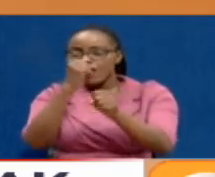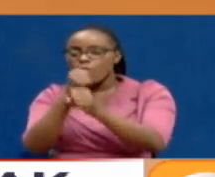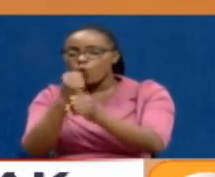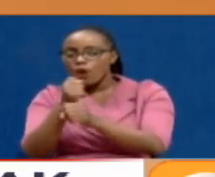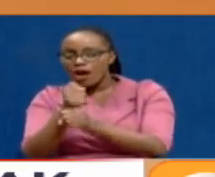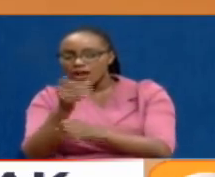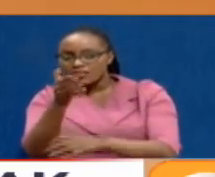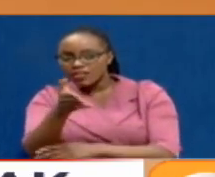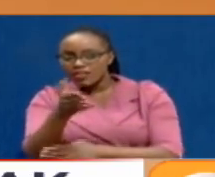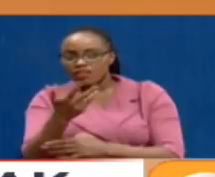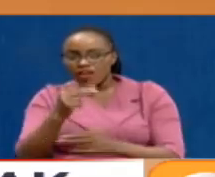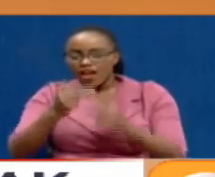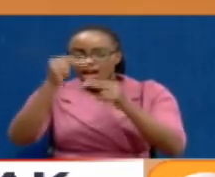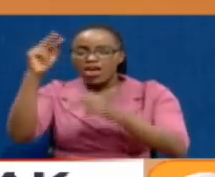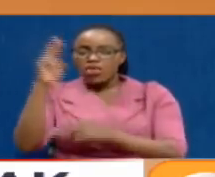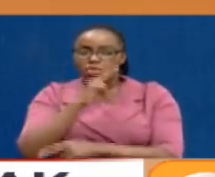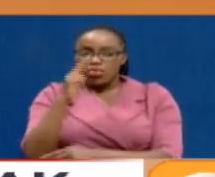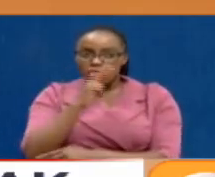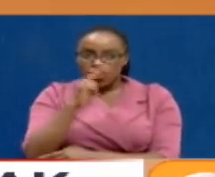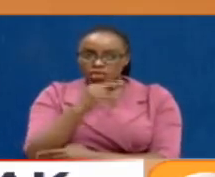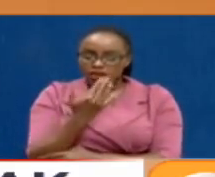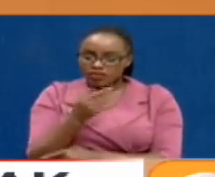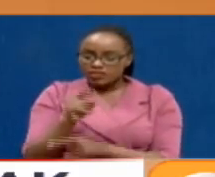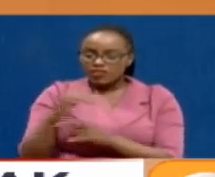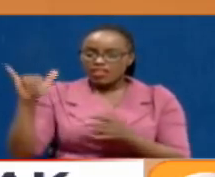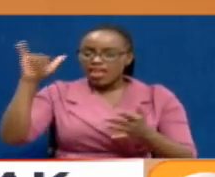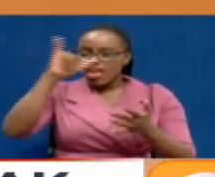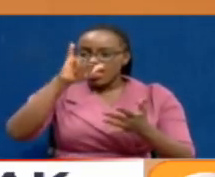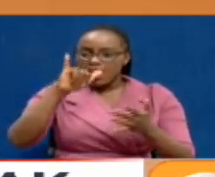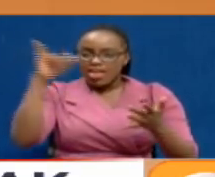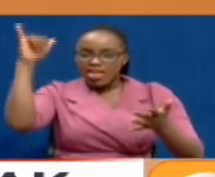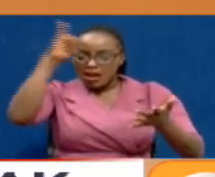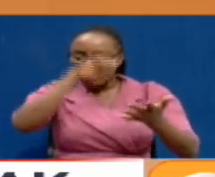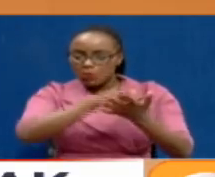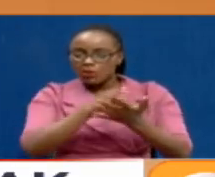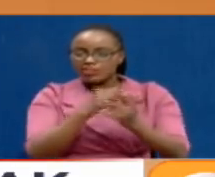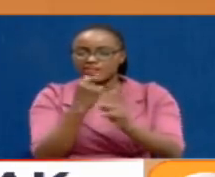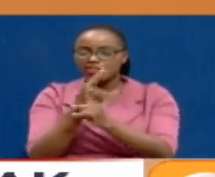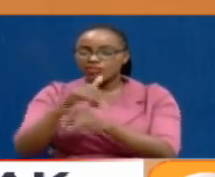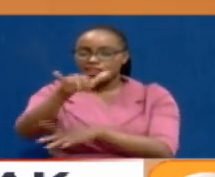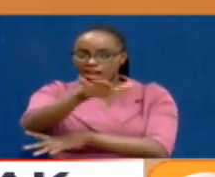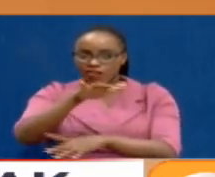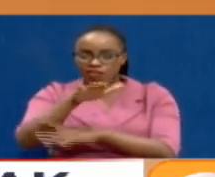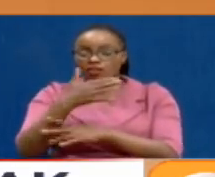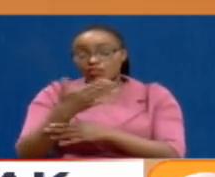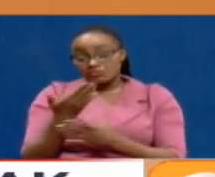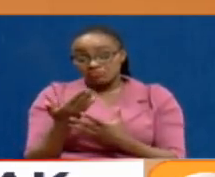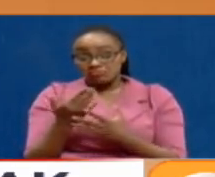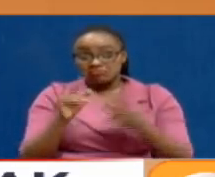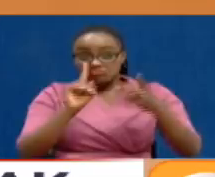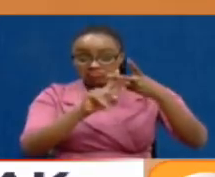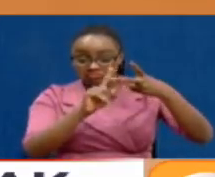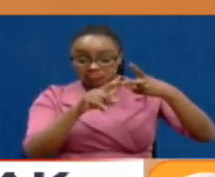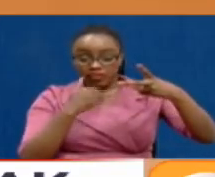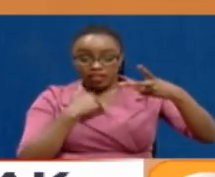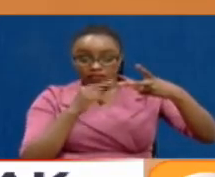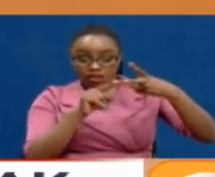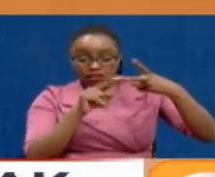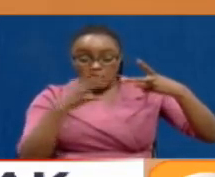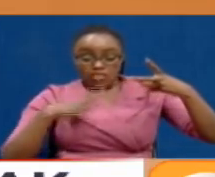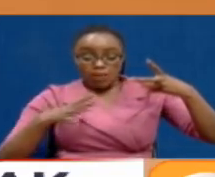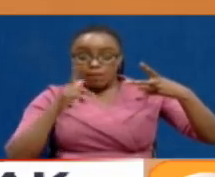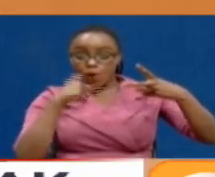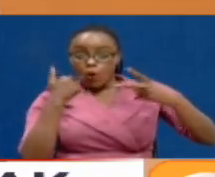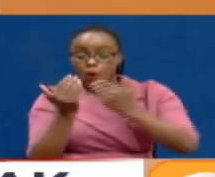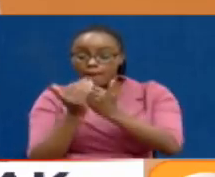in basically high risk, like immigration at the airports and then those kind of workers. Then number two are the people who